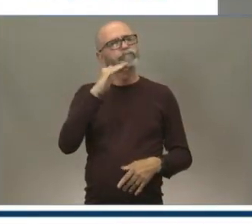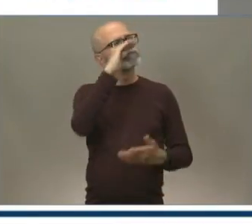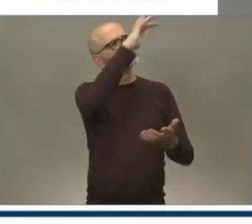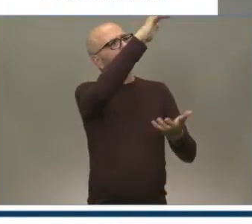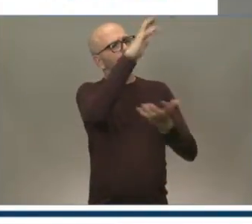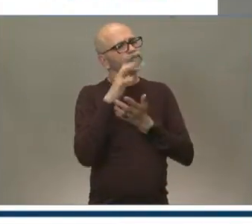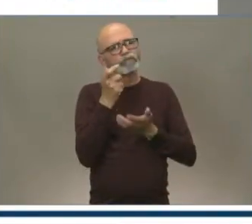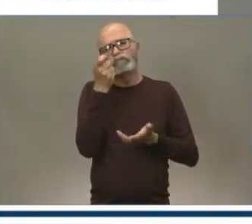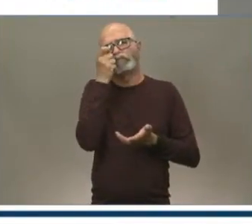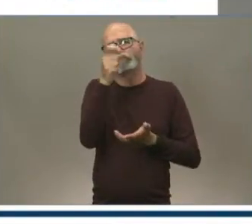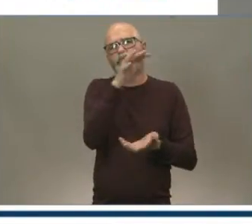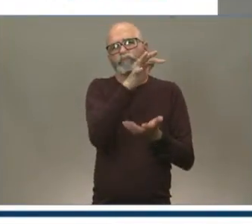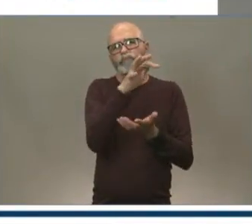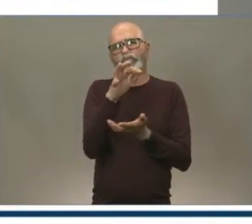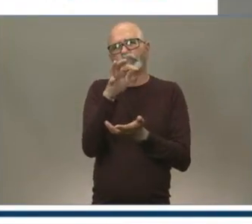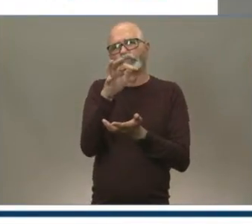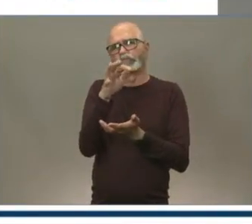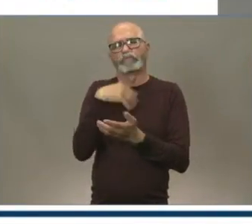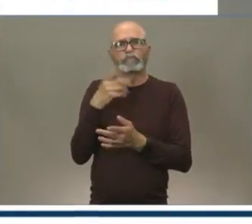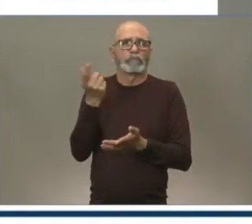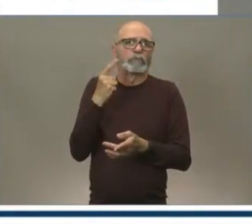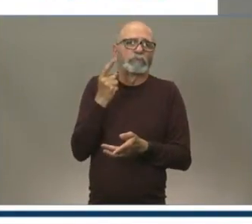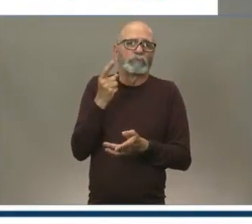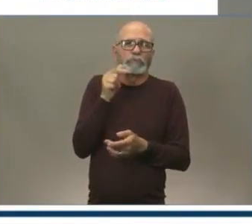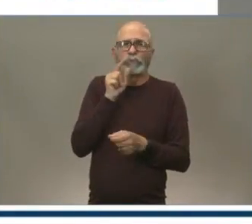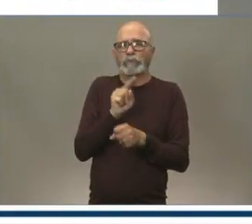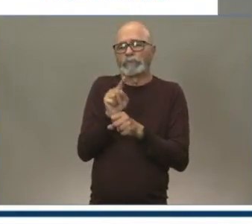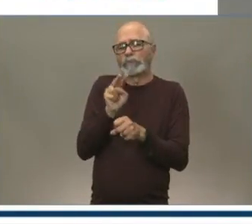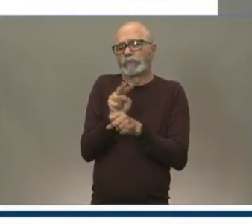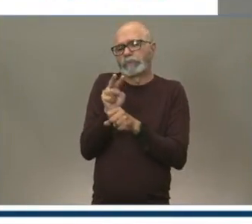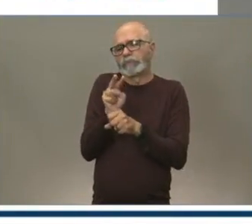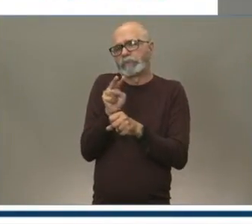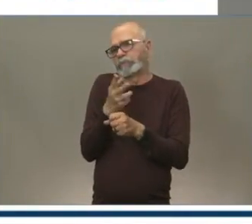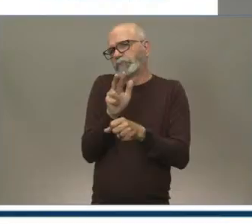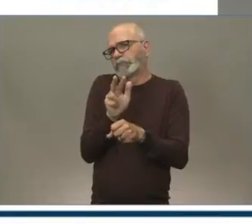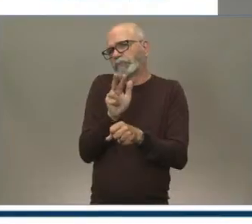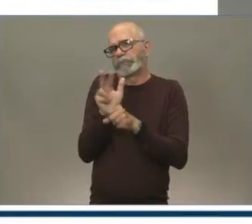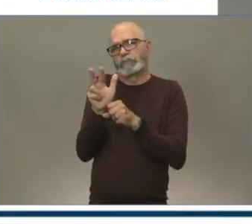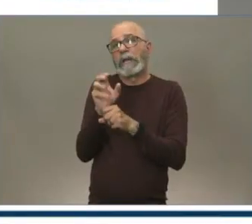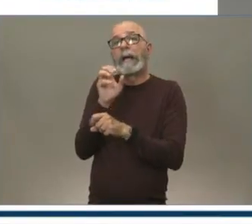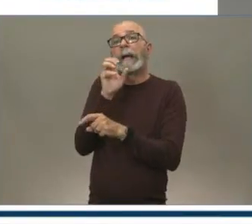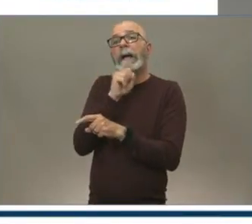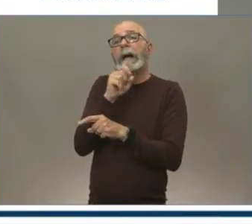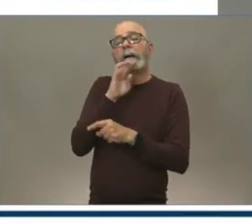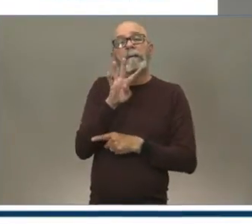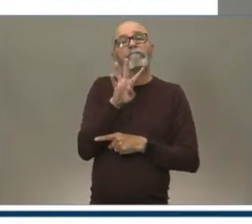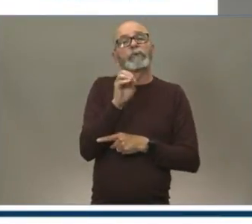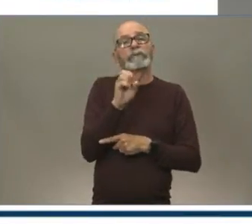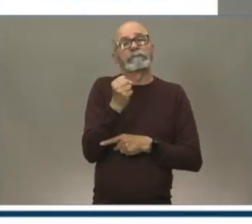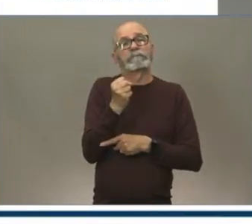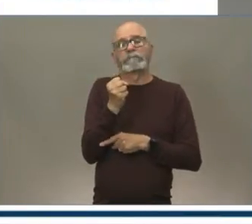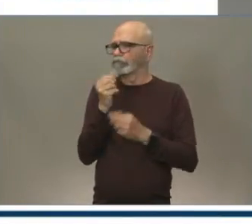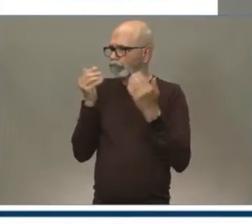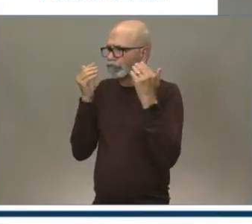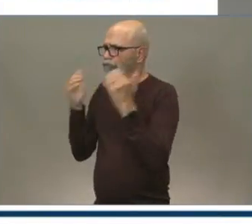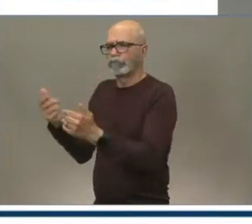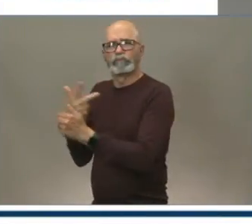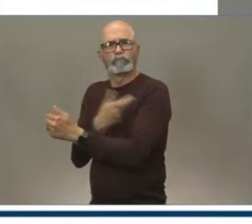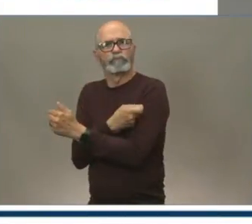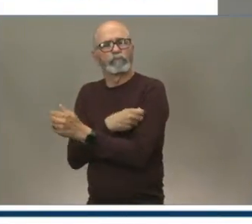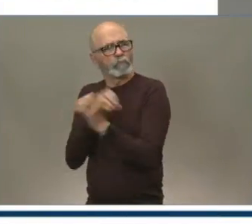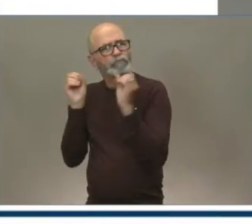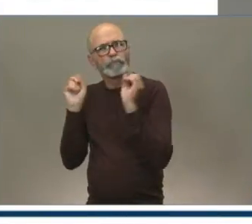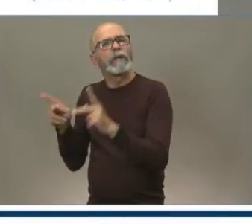weeks, people in their 40s will have the opportunity to get an mRNA vaccine. We feel that's the best approach. Given